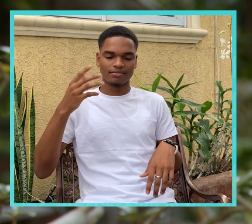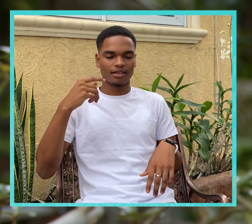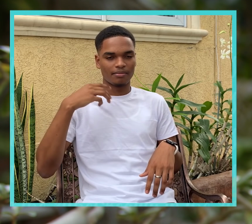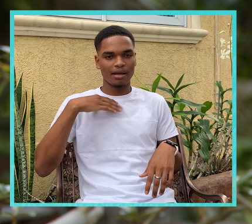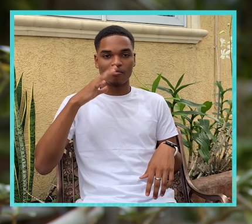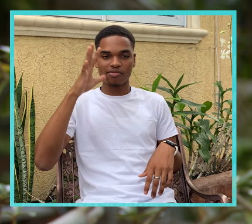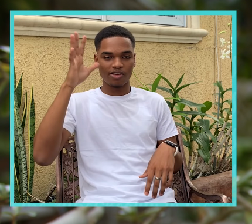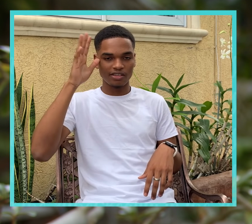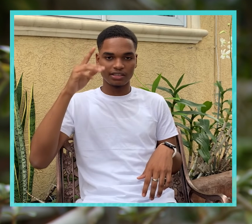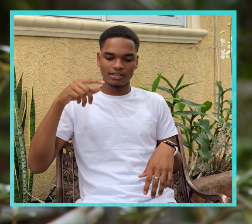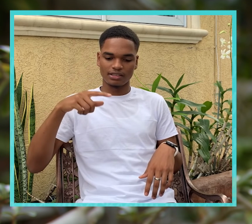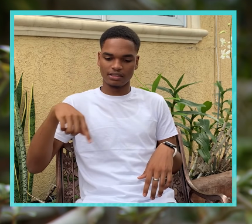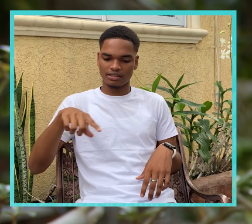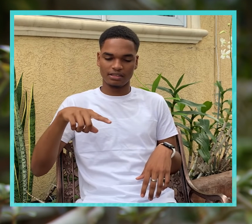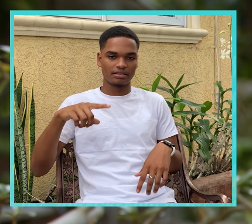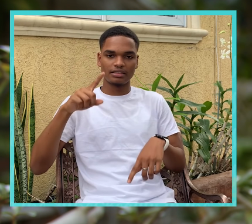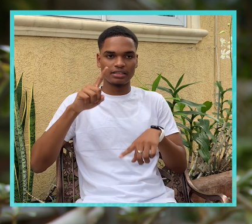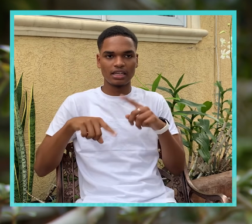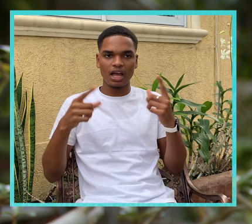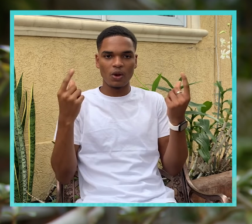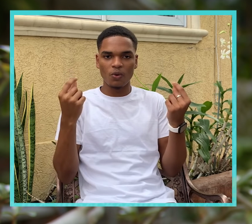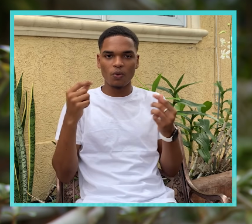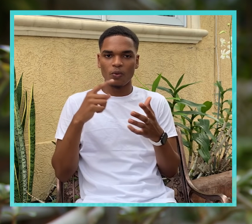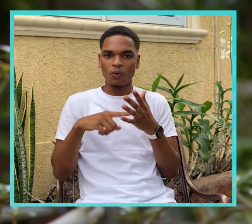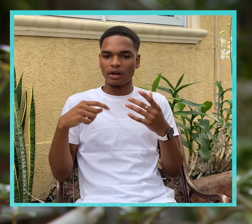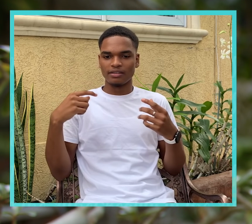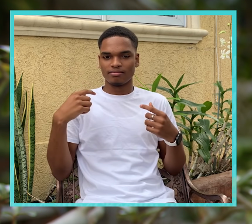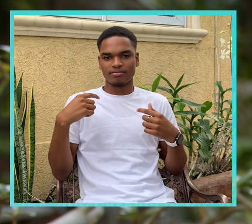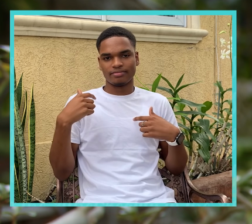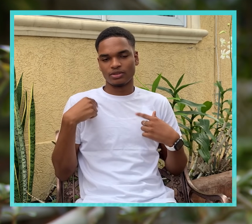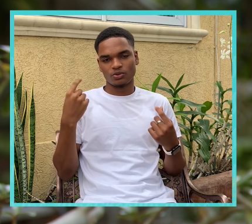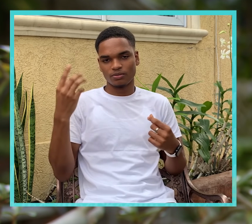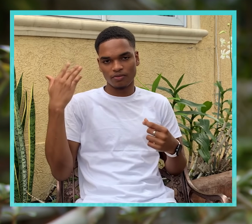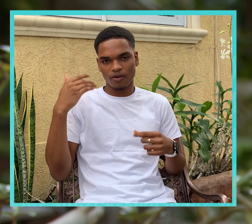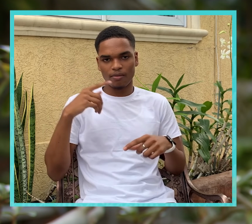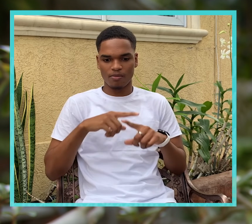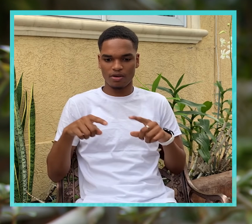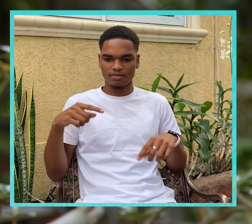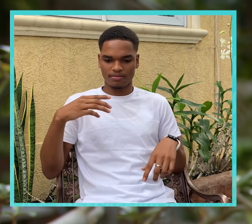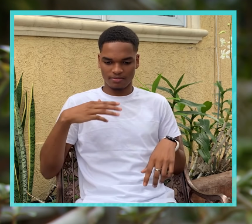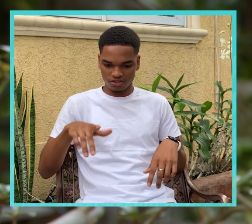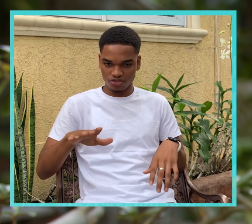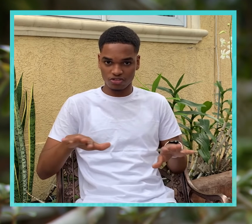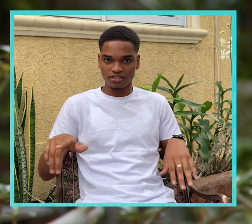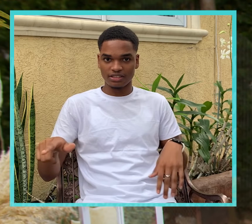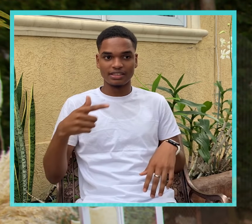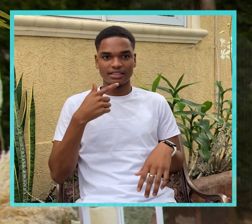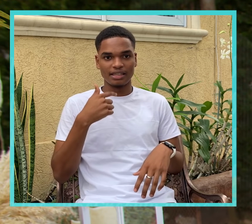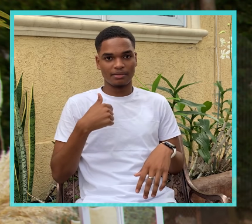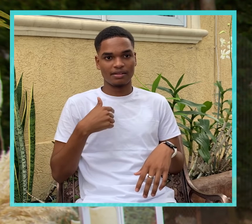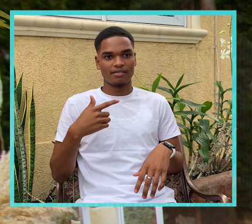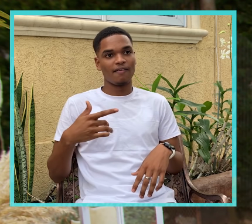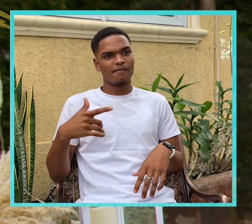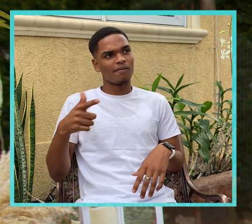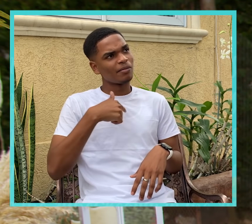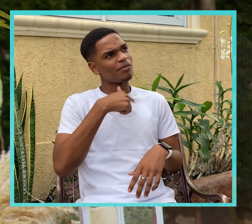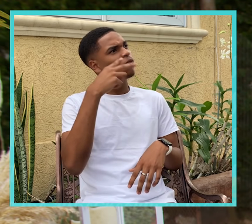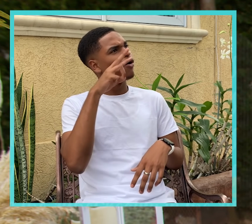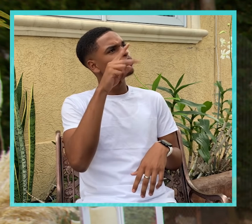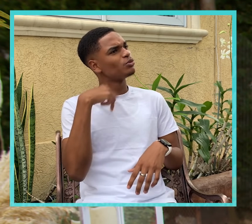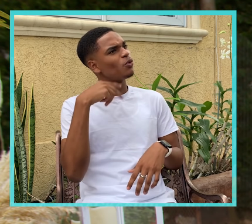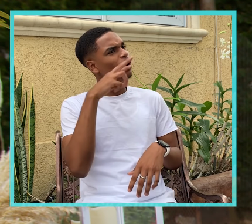can come up to me and say, I understand you. I watch the news. I feel good. Tell the prime minister. Them always giving me